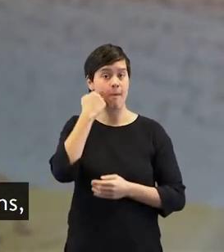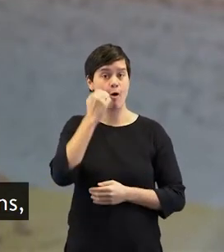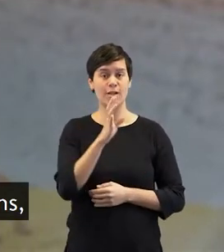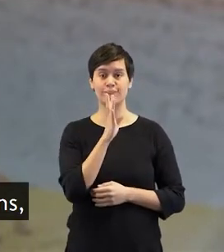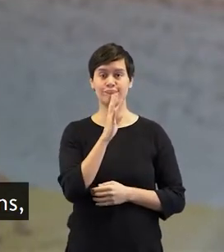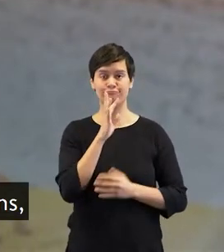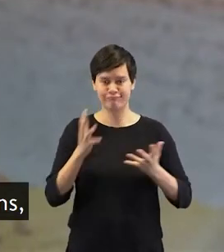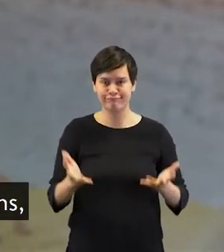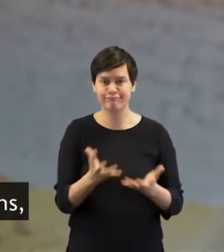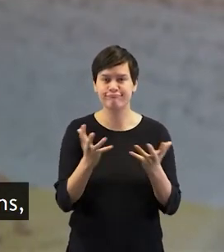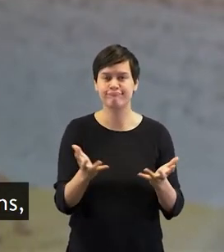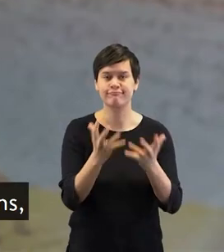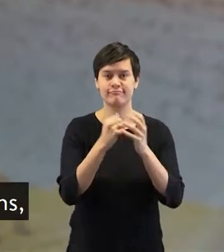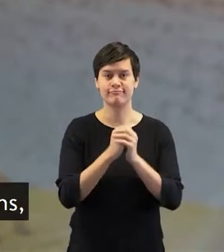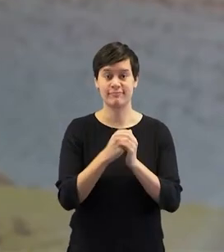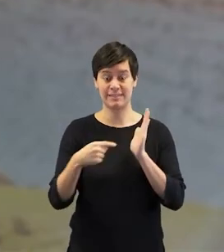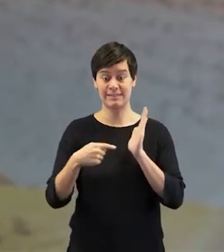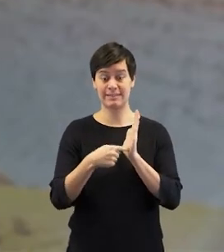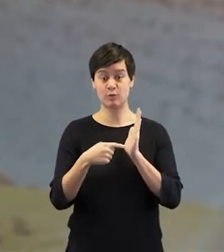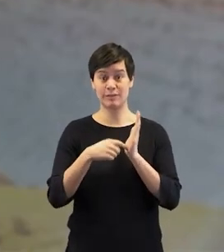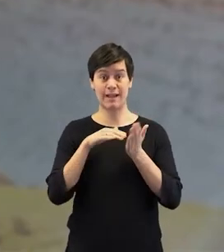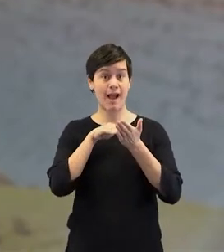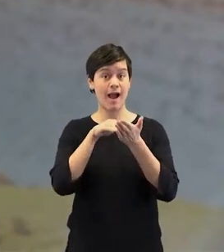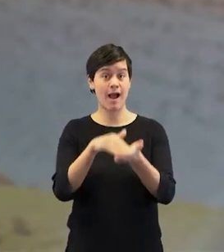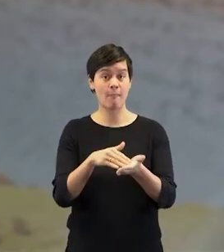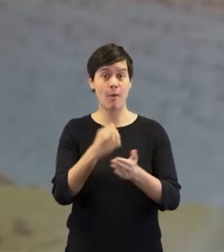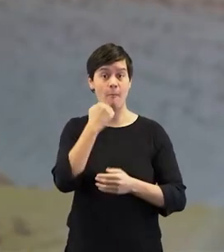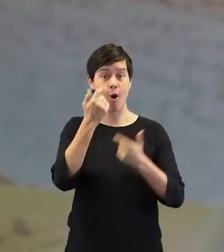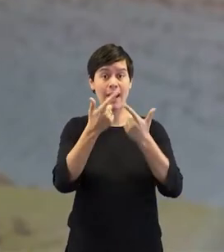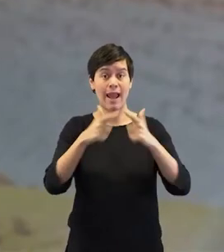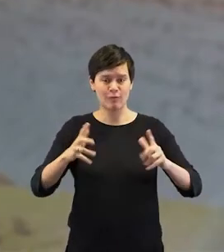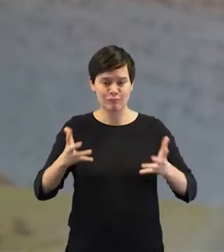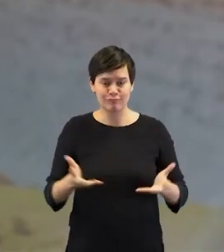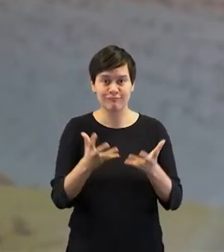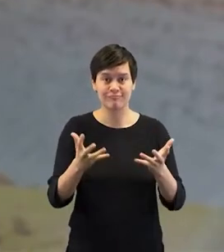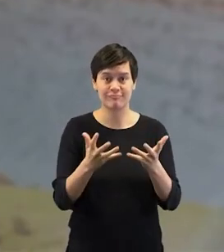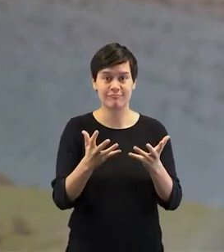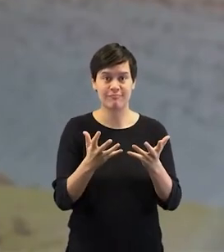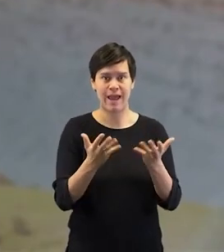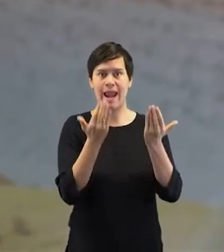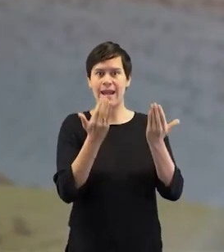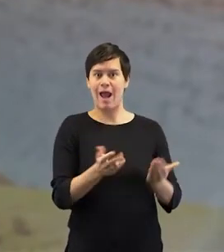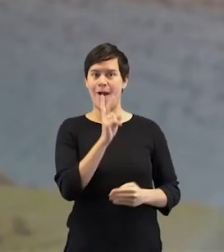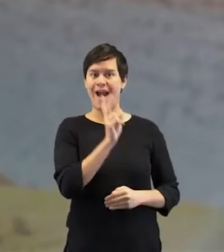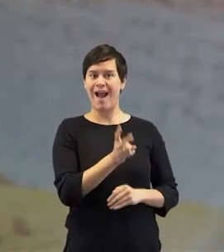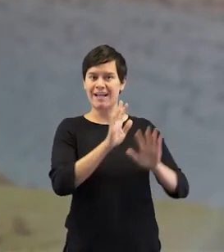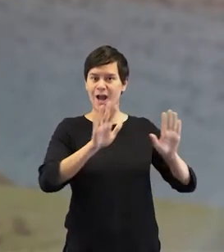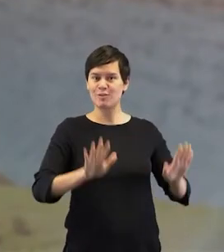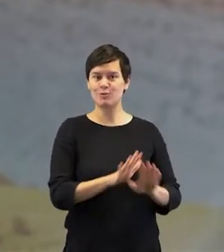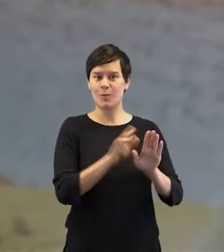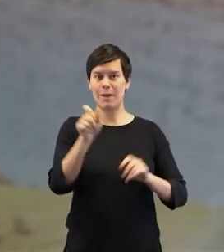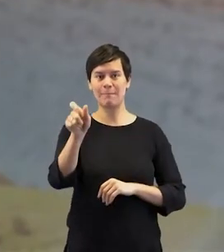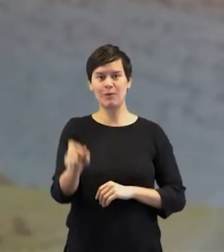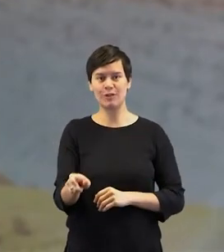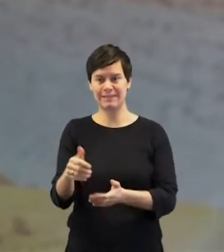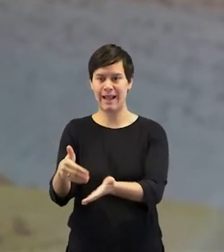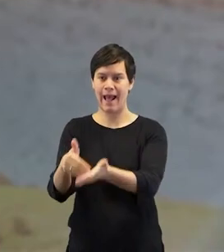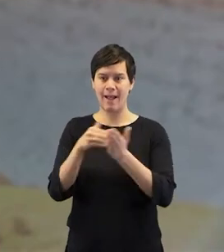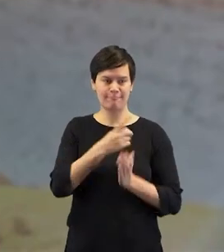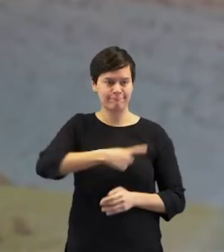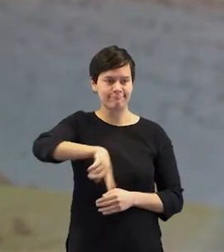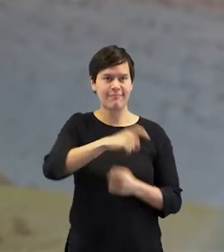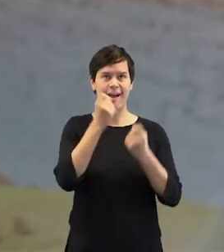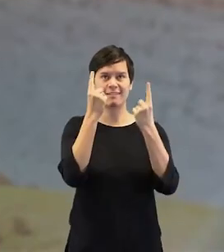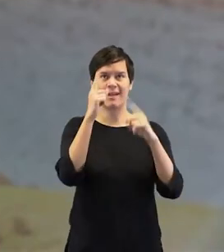I whakarauora I ngā karakia, ko tīmoti I whakarauora I te reo. Tai rawa mai, ki tēnei uri anō